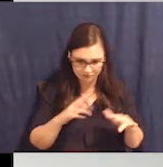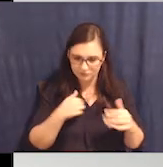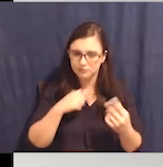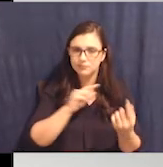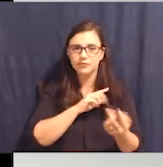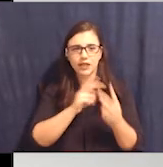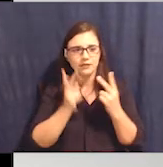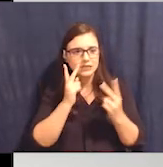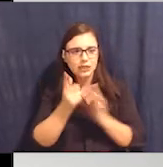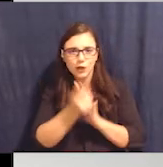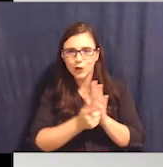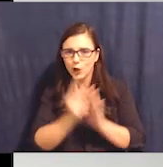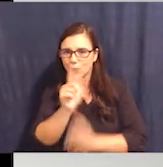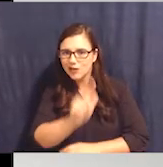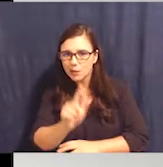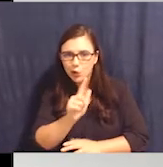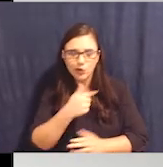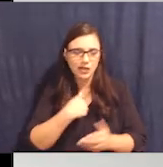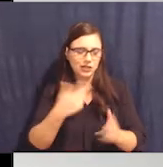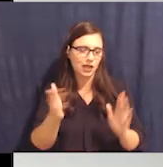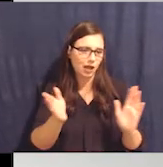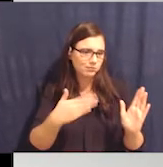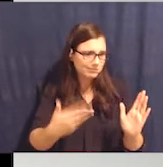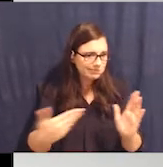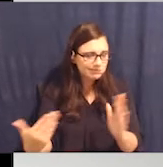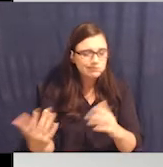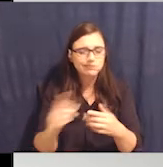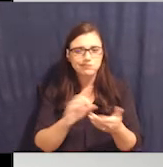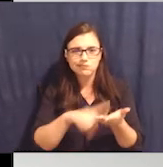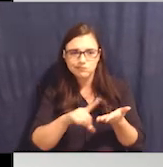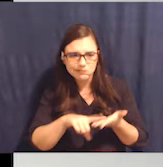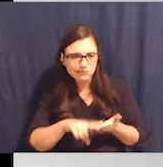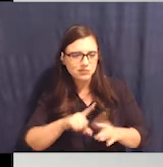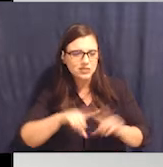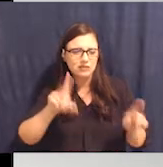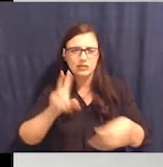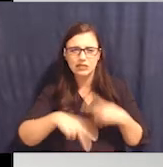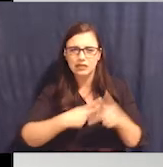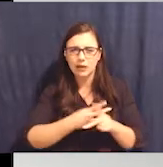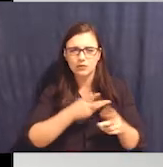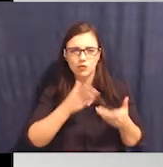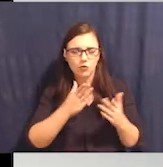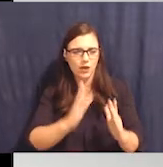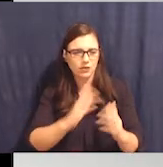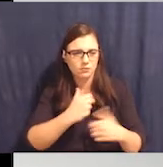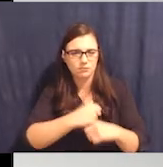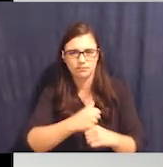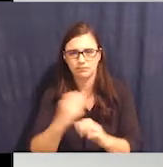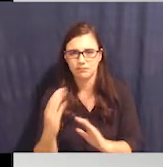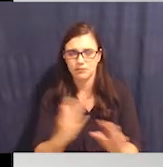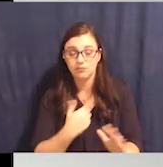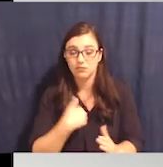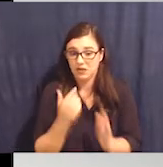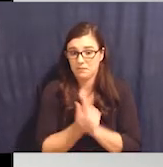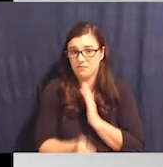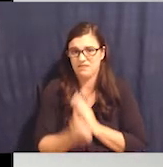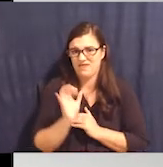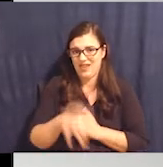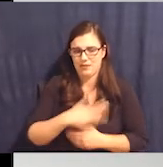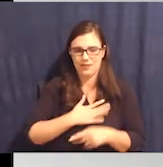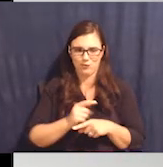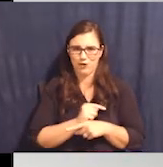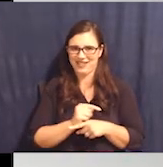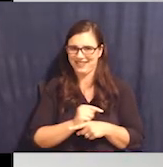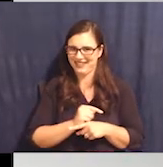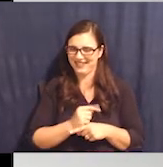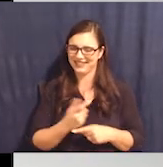I visited the law library and I looked into different sorts of ways to create a plan, and this is something that I'm good at